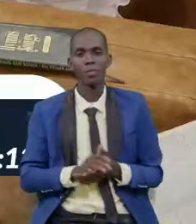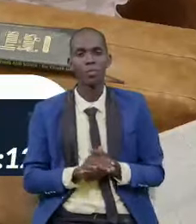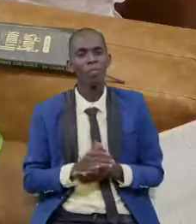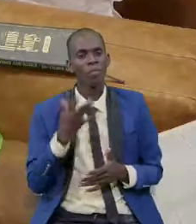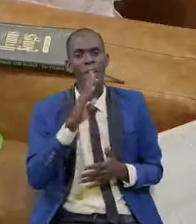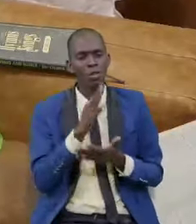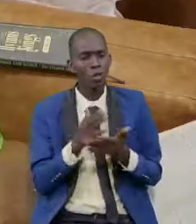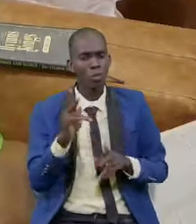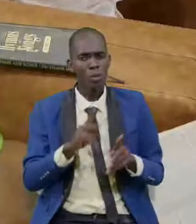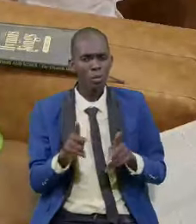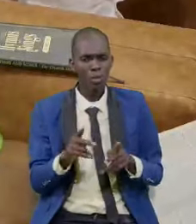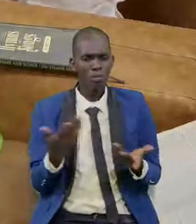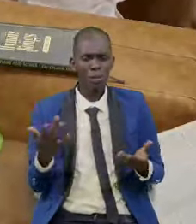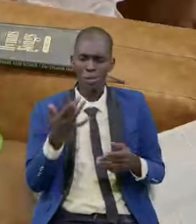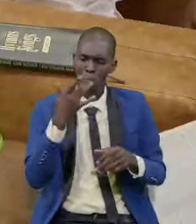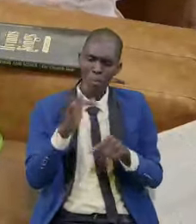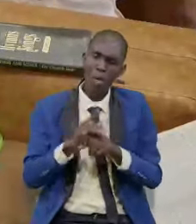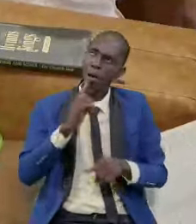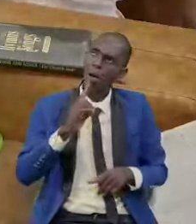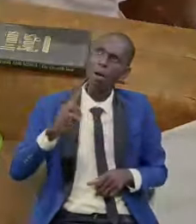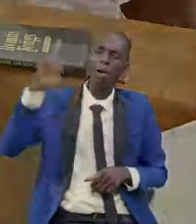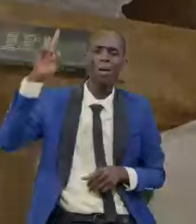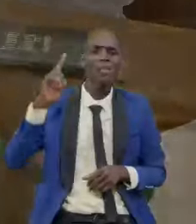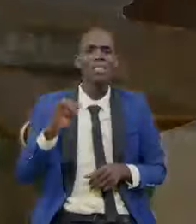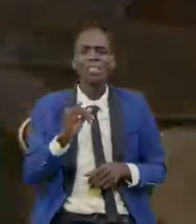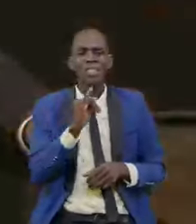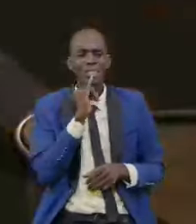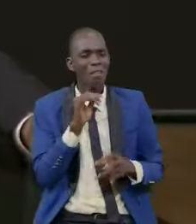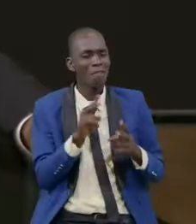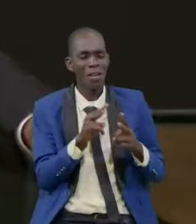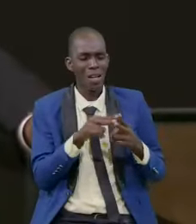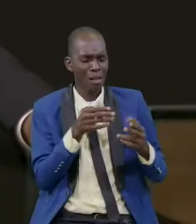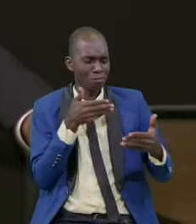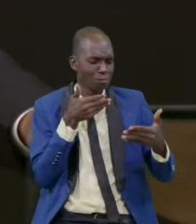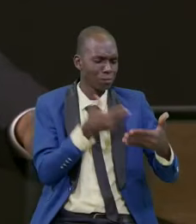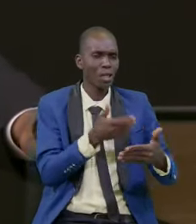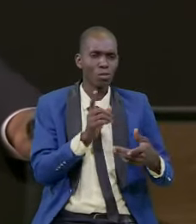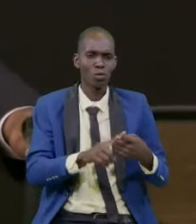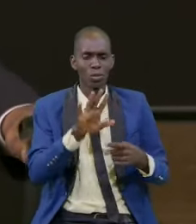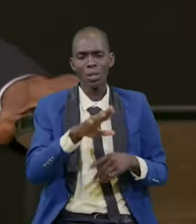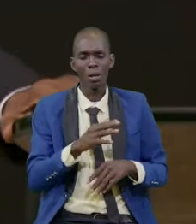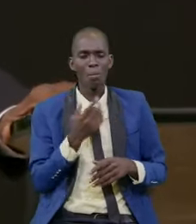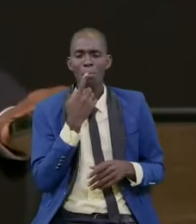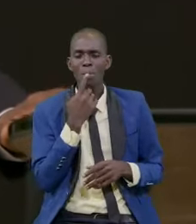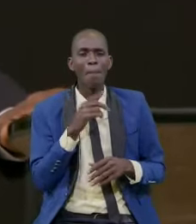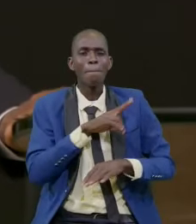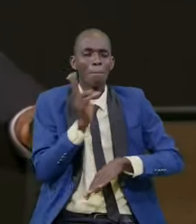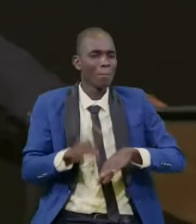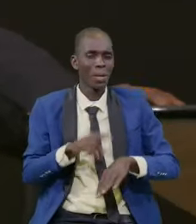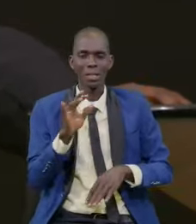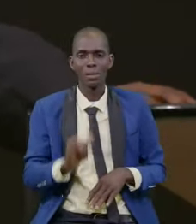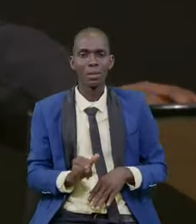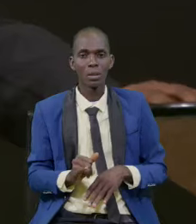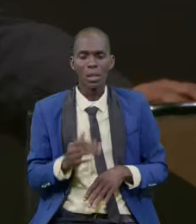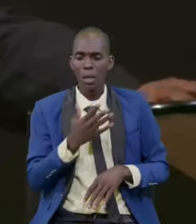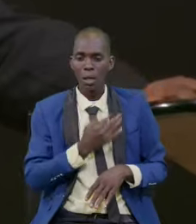people, swearing is too close, too near to their mouth. And they mention the name